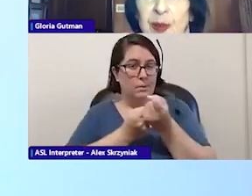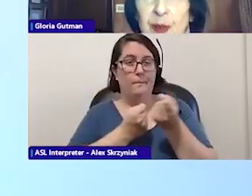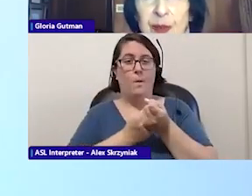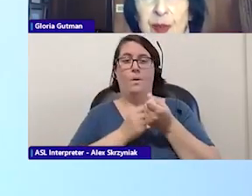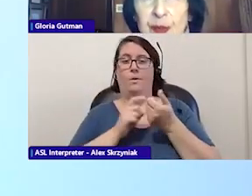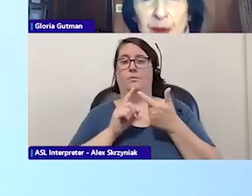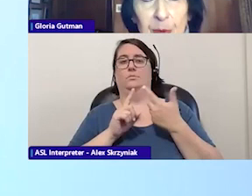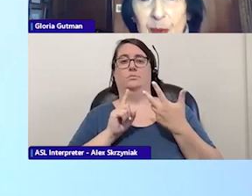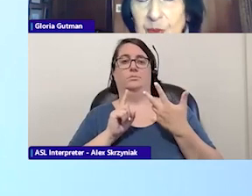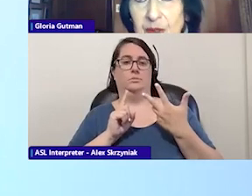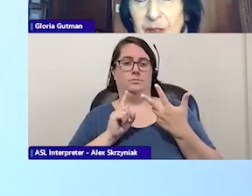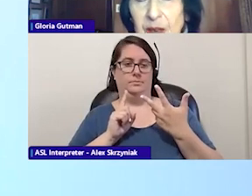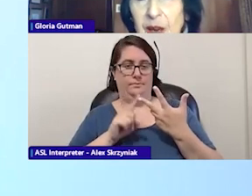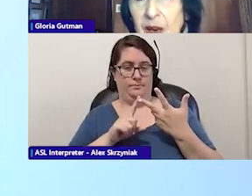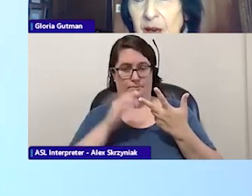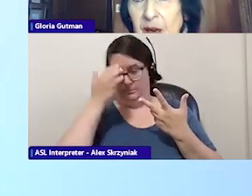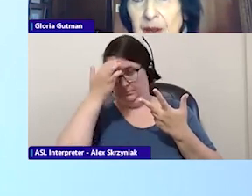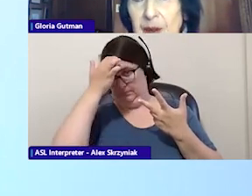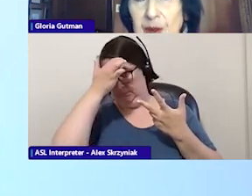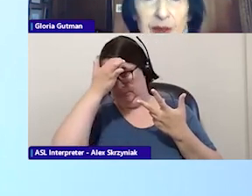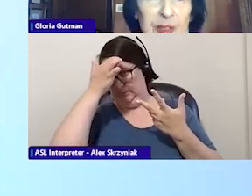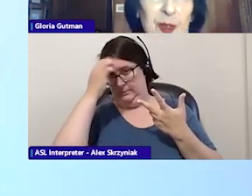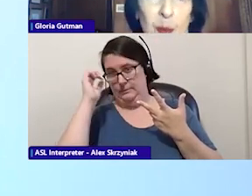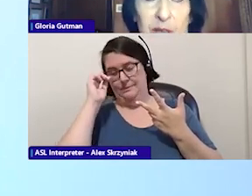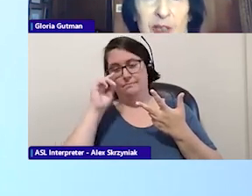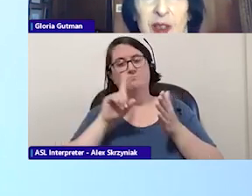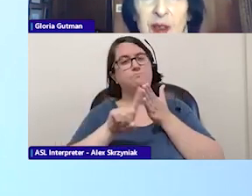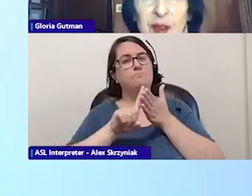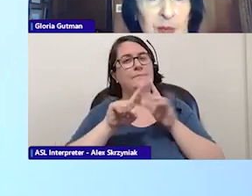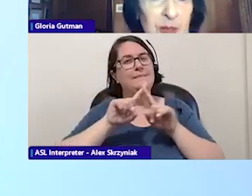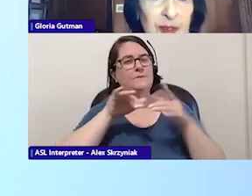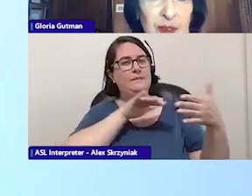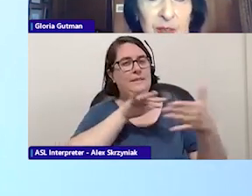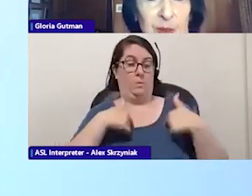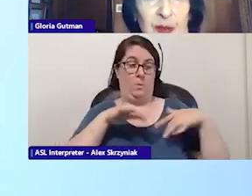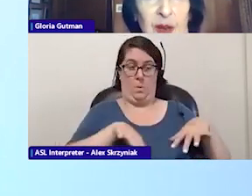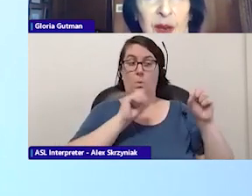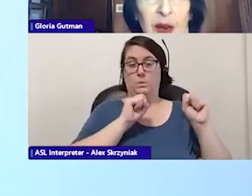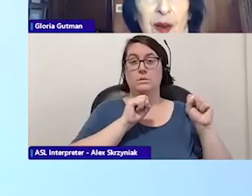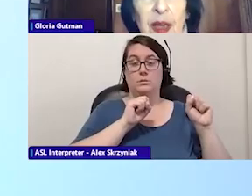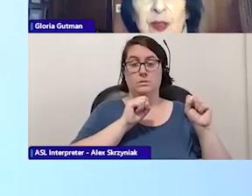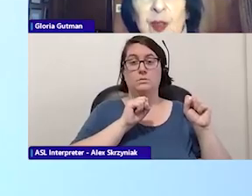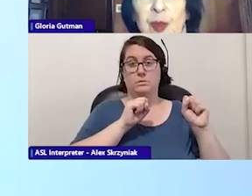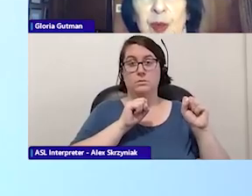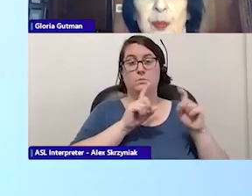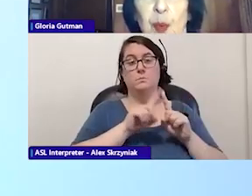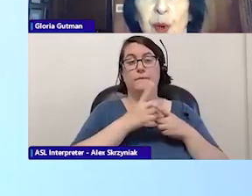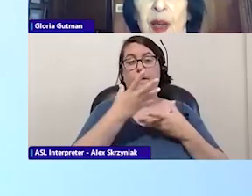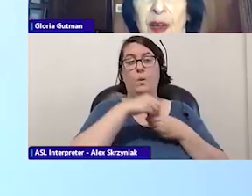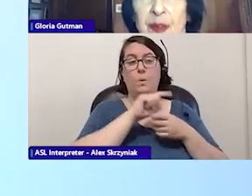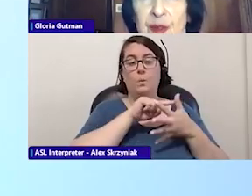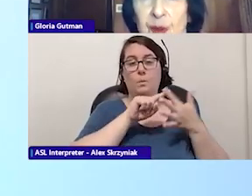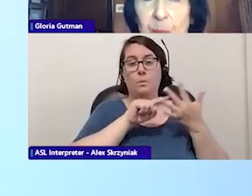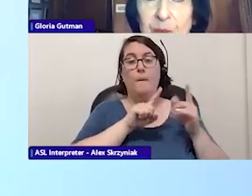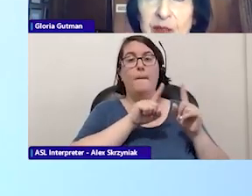try to look at those variables in other studies that we can conduct, and to look more